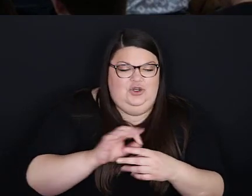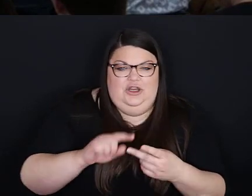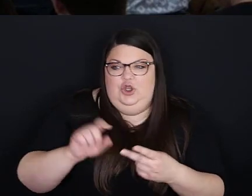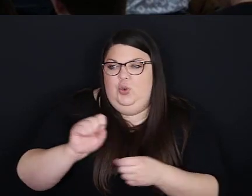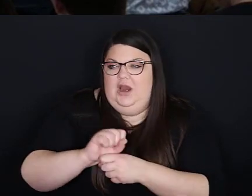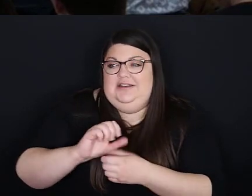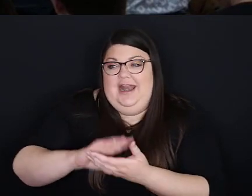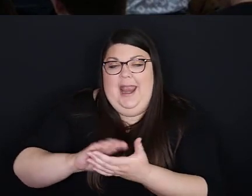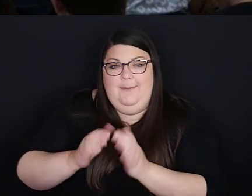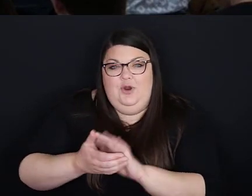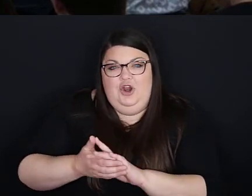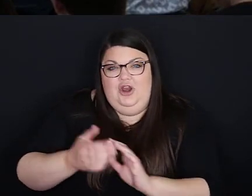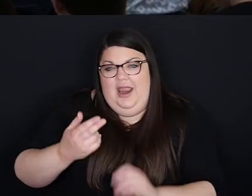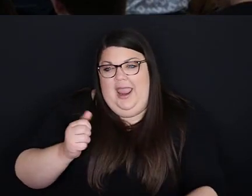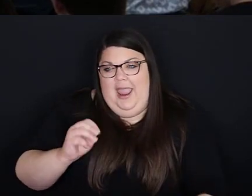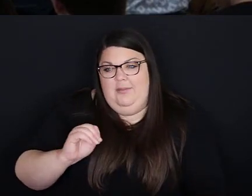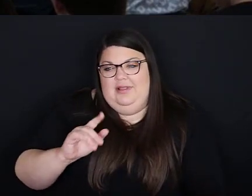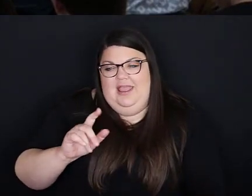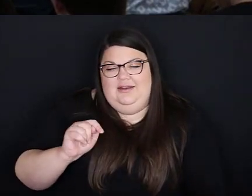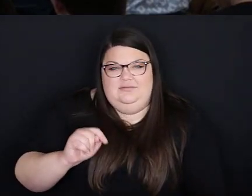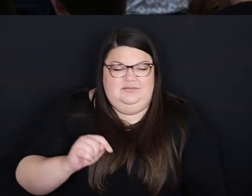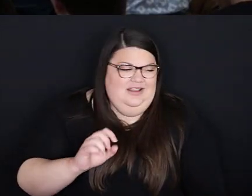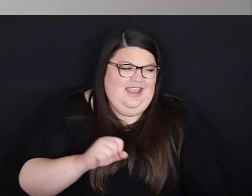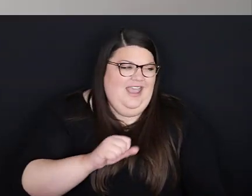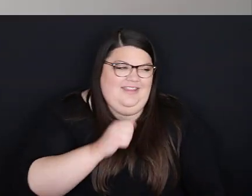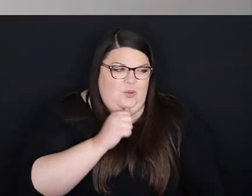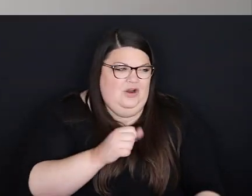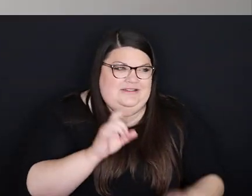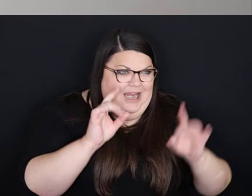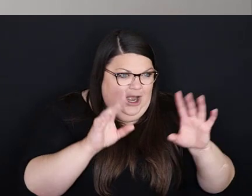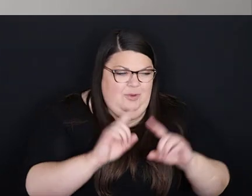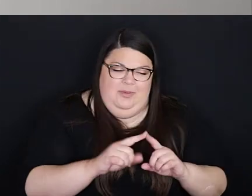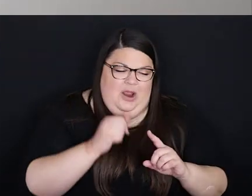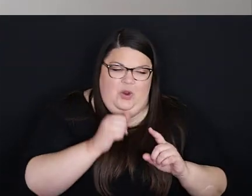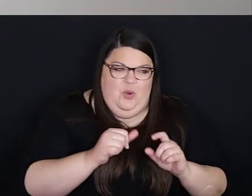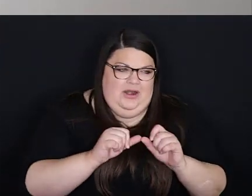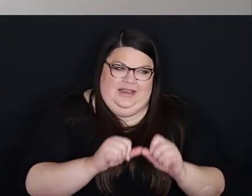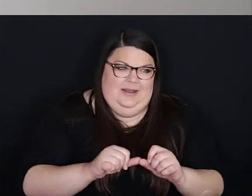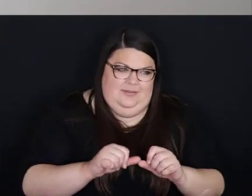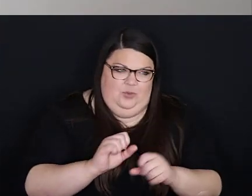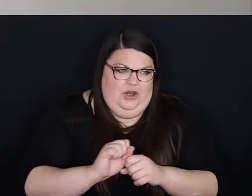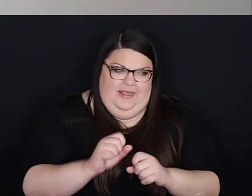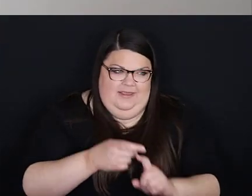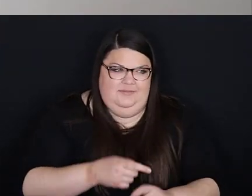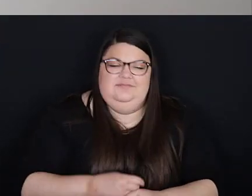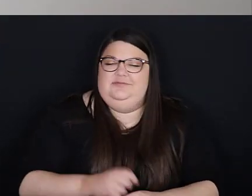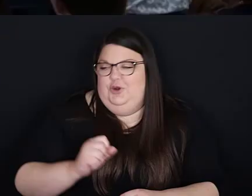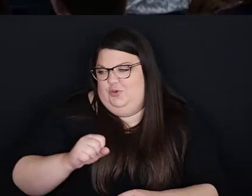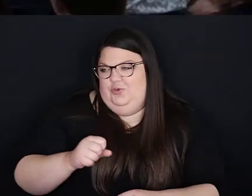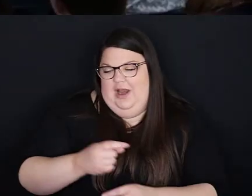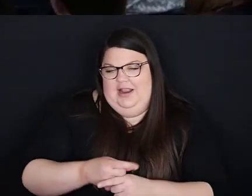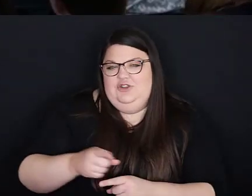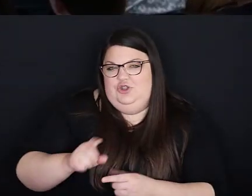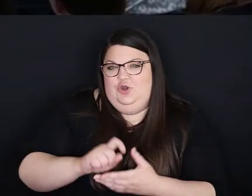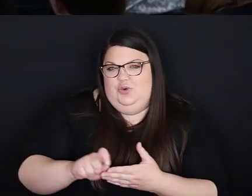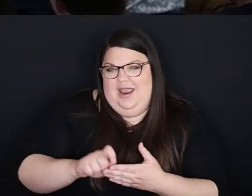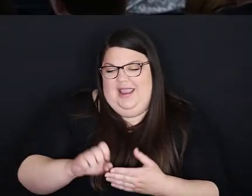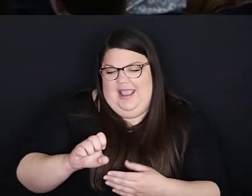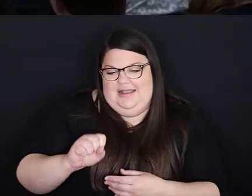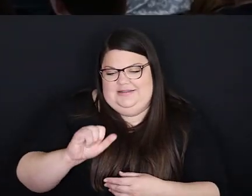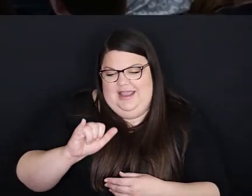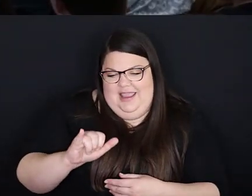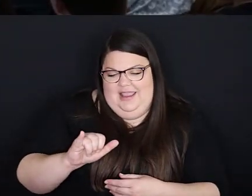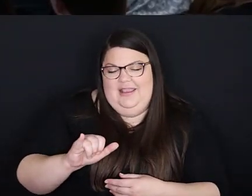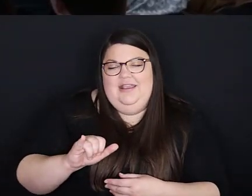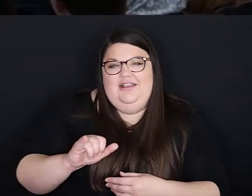etc. Yeah, they weren't terrible, but I wouldn't want to do them for a lifetime. Right. Yeah. So you write this essay, and it starts, I went